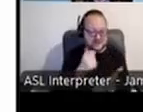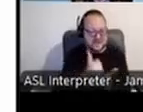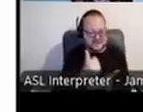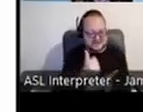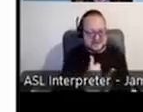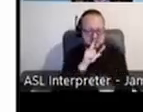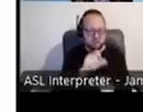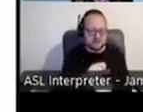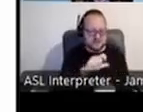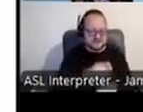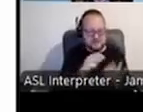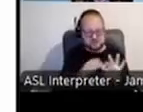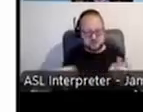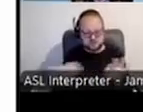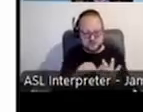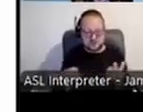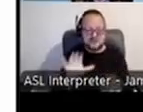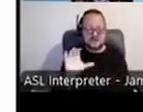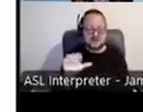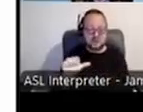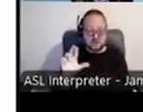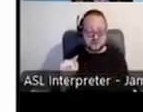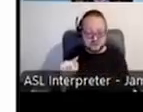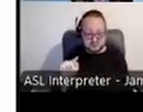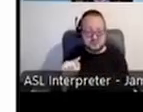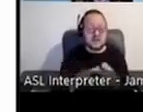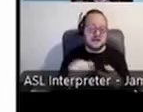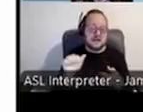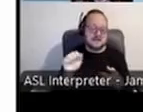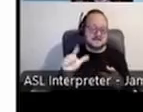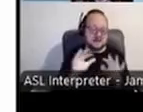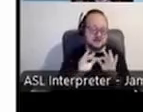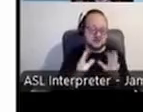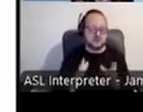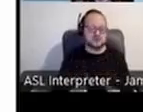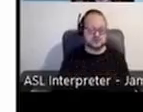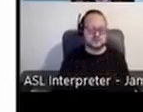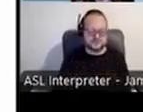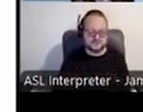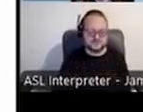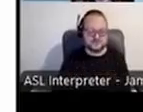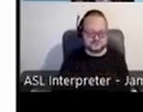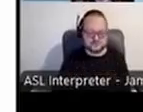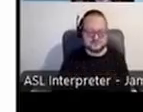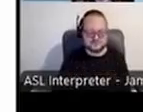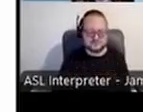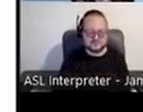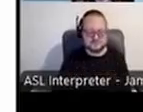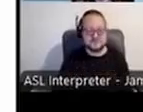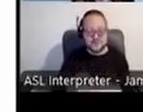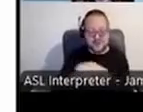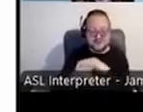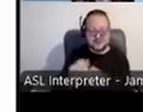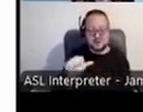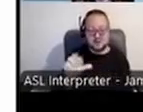transcription, or CART, and American Sign Language, or ASL, interpretation. To access the CART